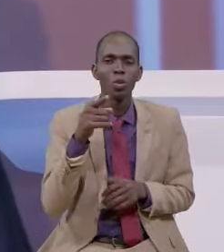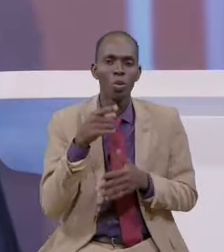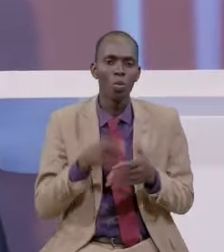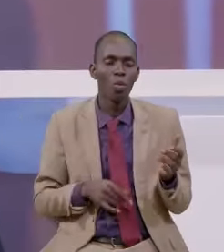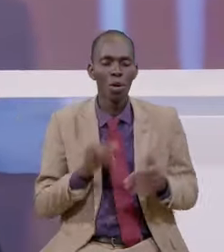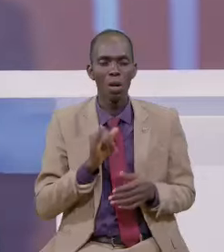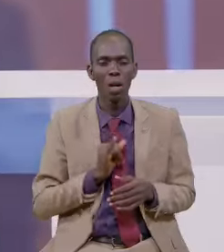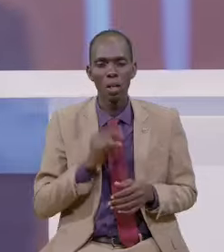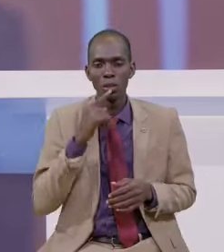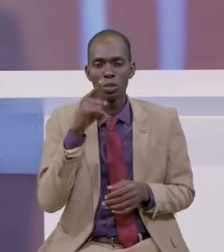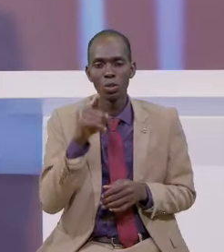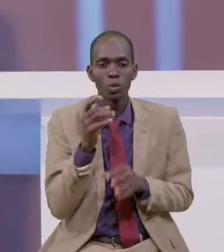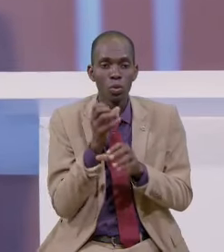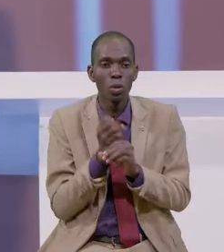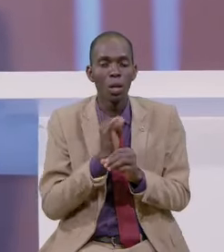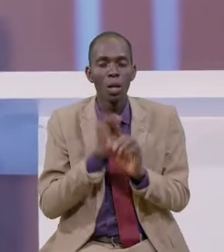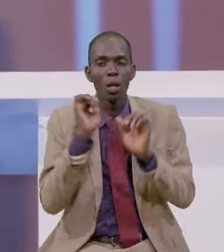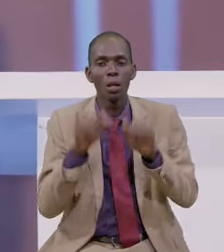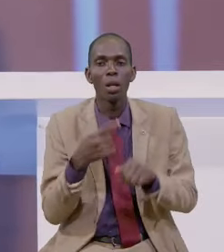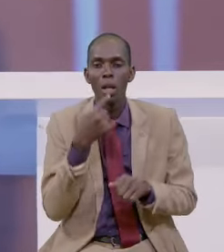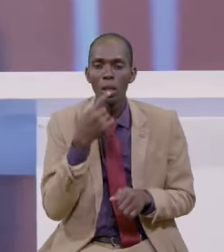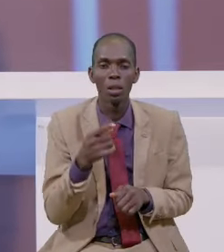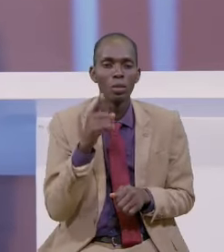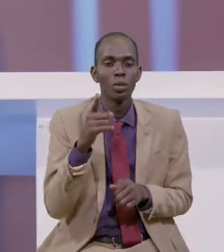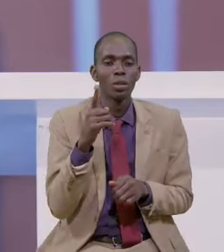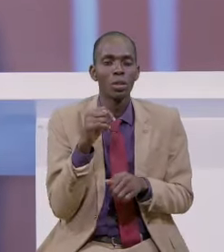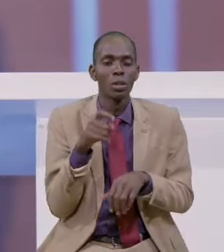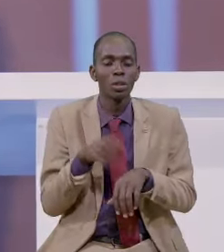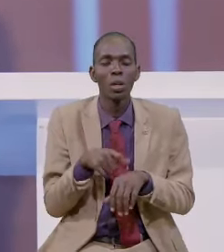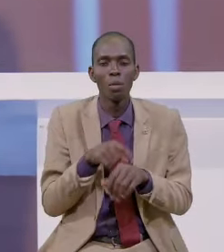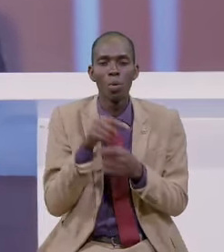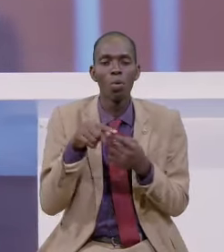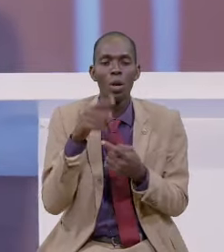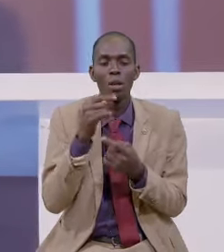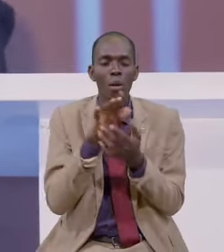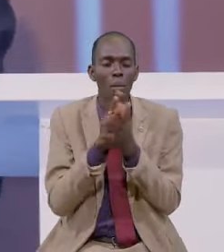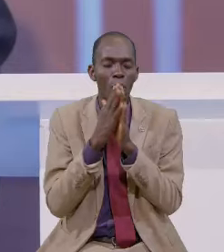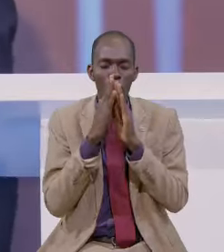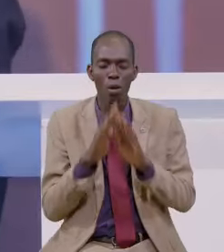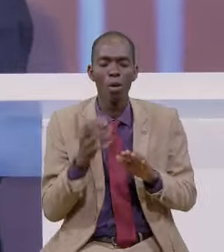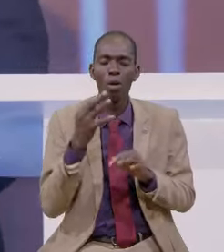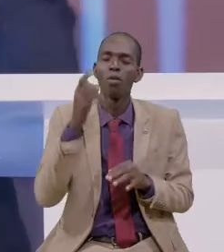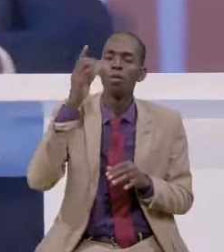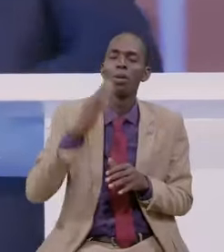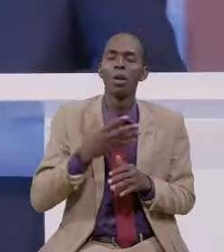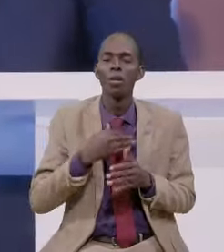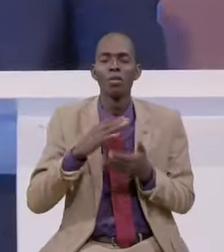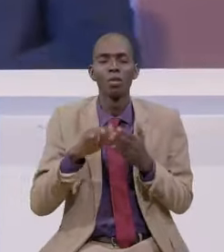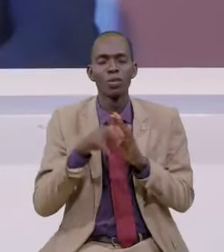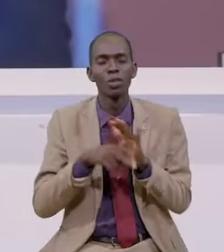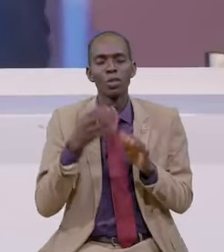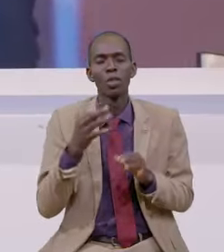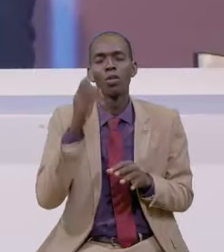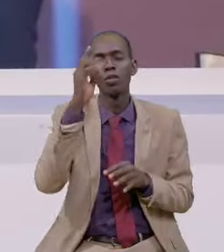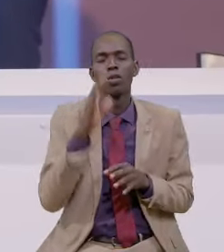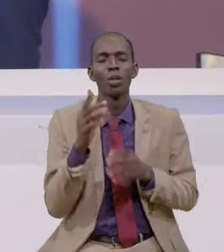you that moment when the peace of God and the forgiveness of God came, and I